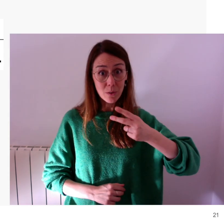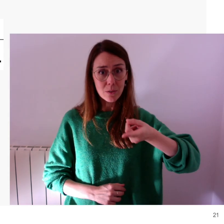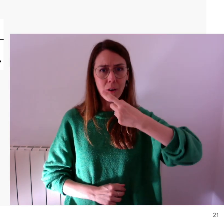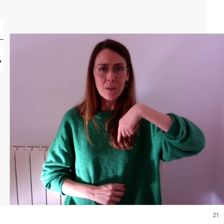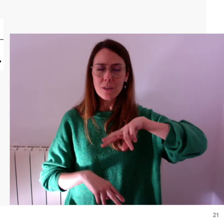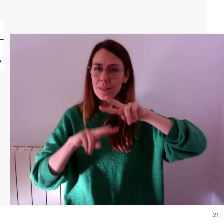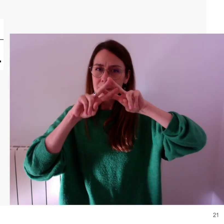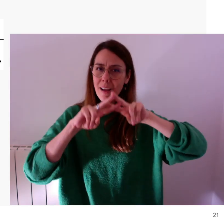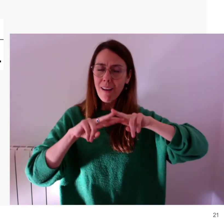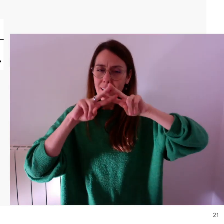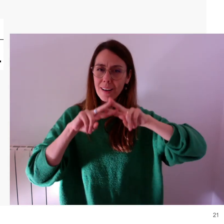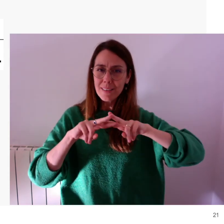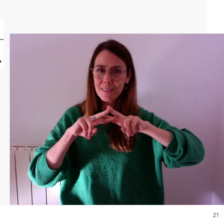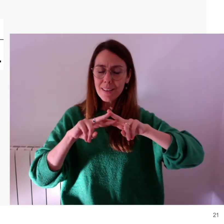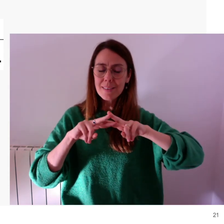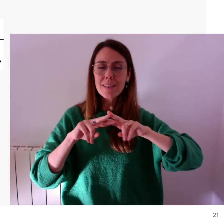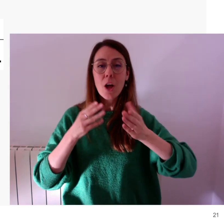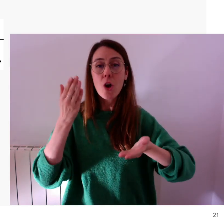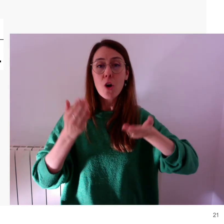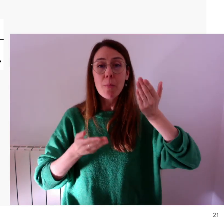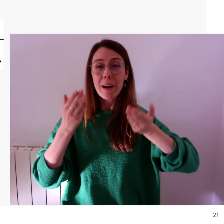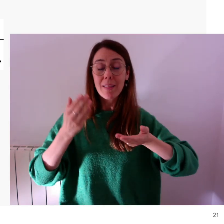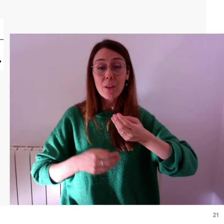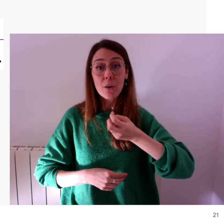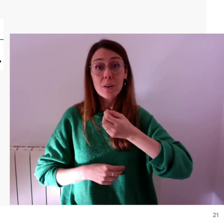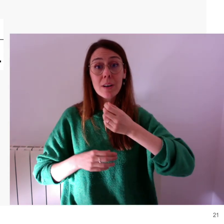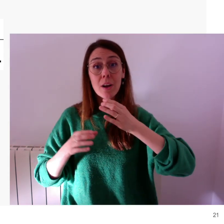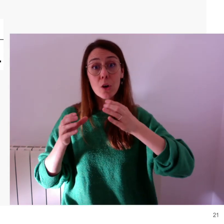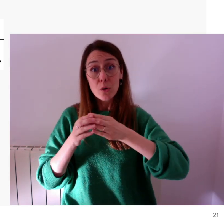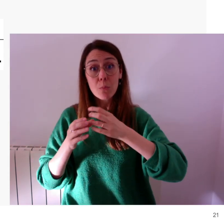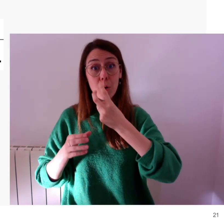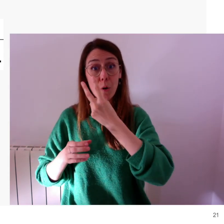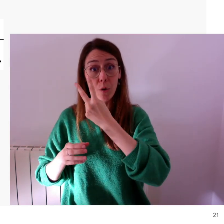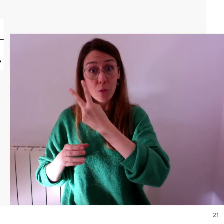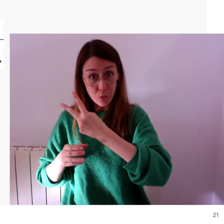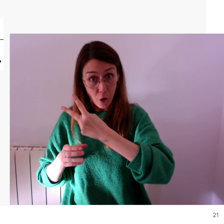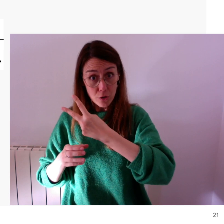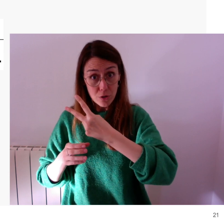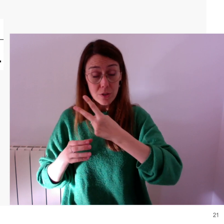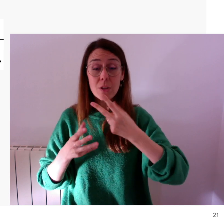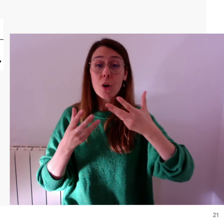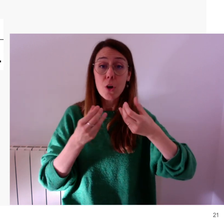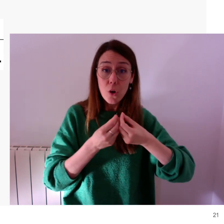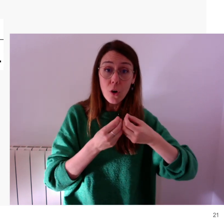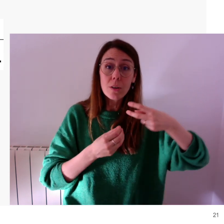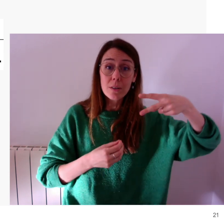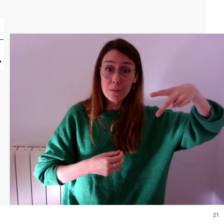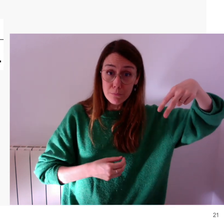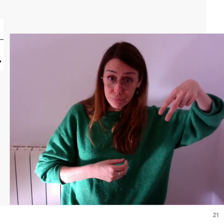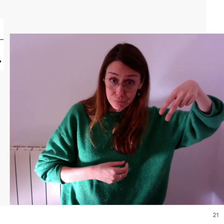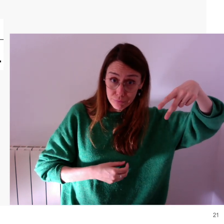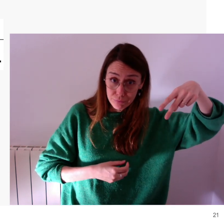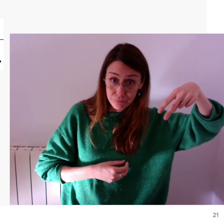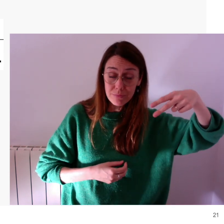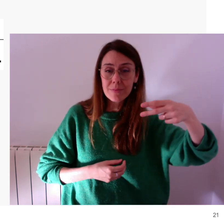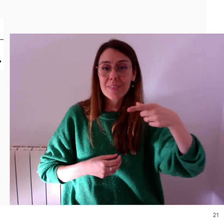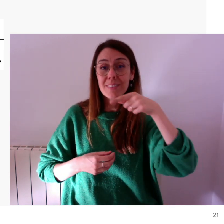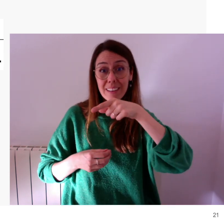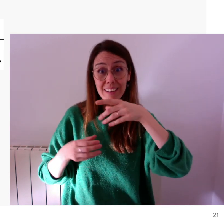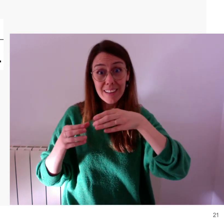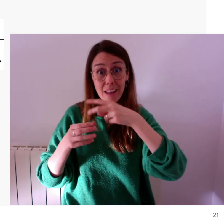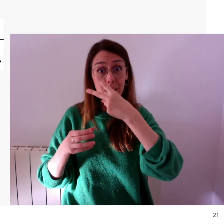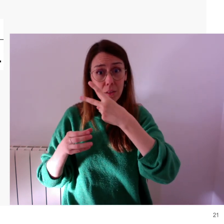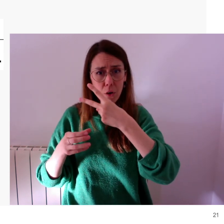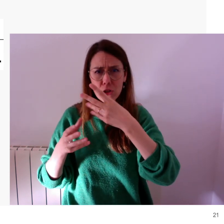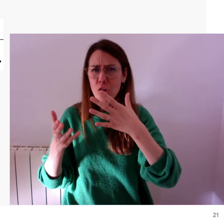As for the two end shape in comparison to the two end shape with moving fingers, so